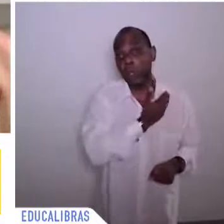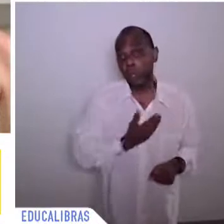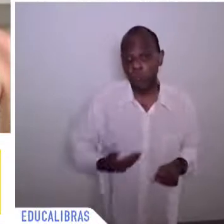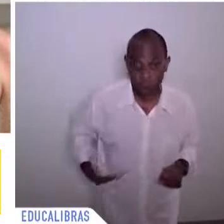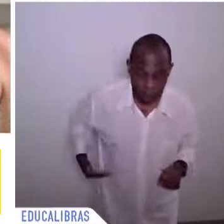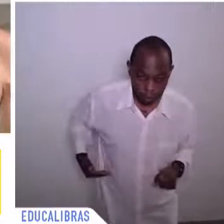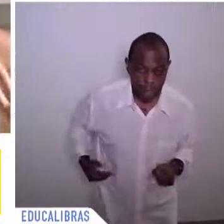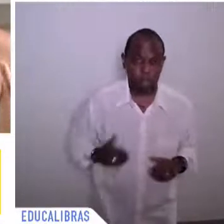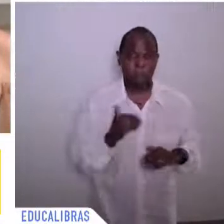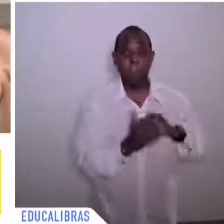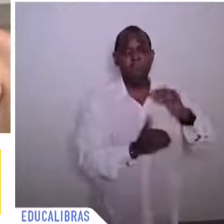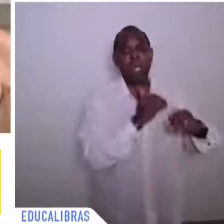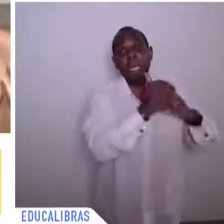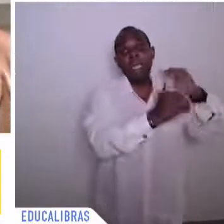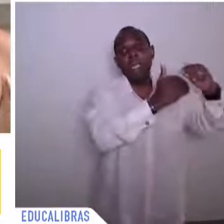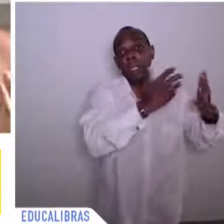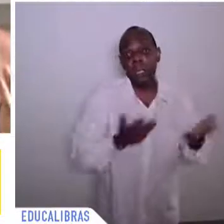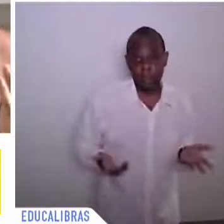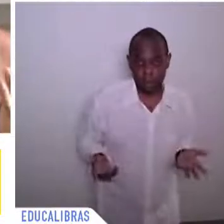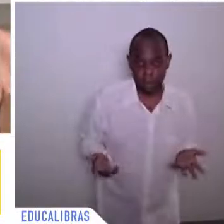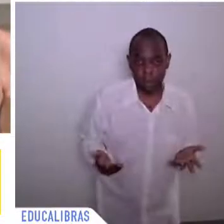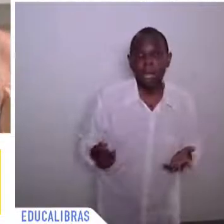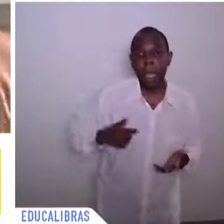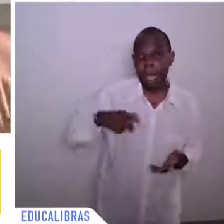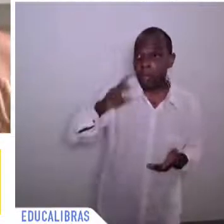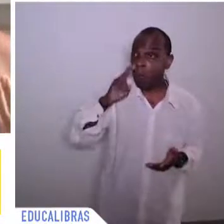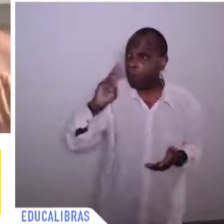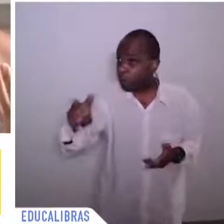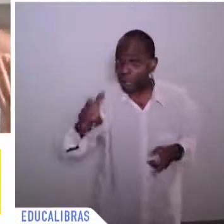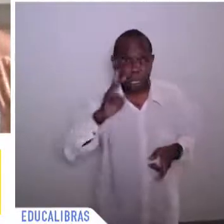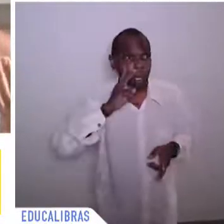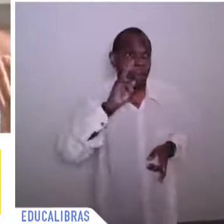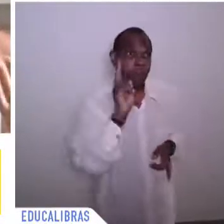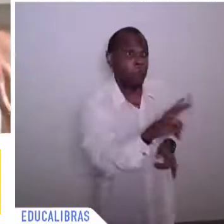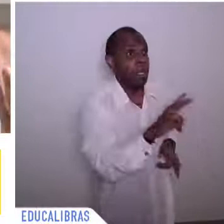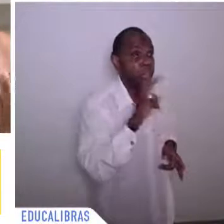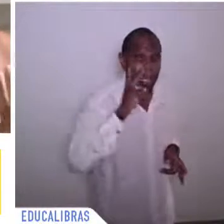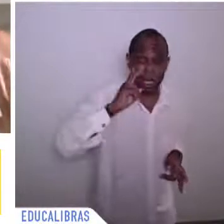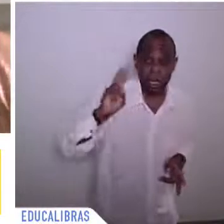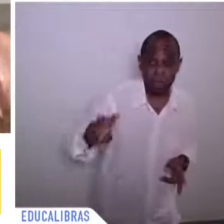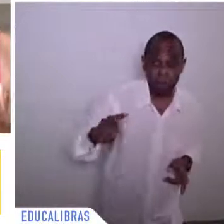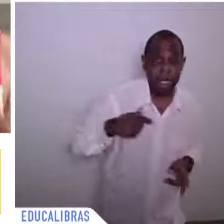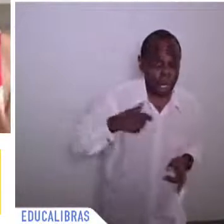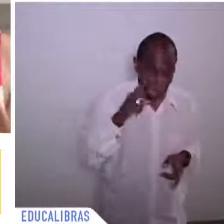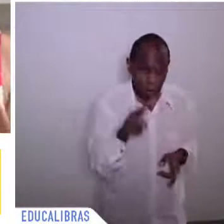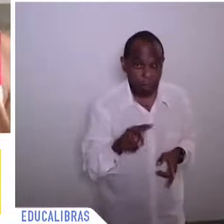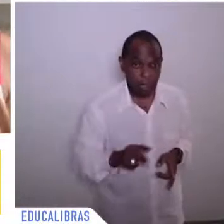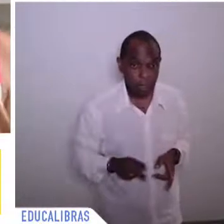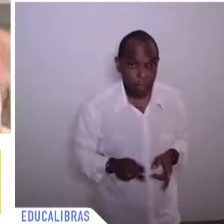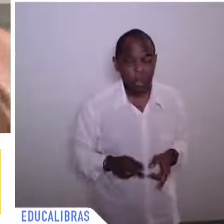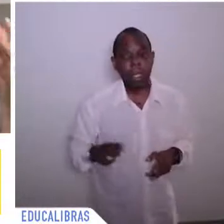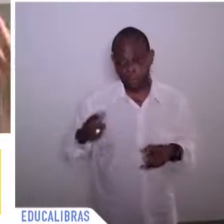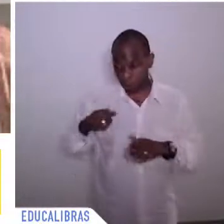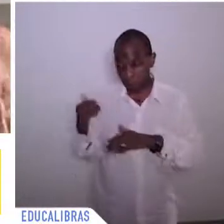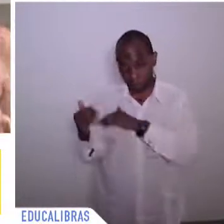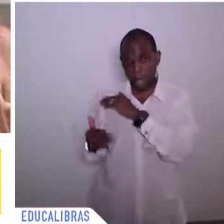called 10 years of the progressive governments in Brazil, celebrating all the advances we had. So I